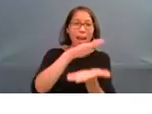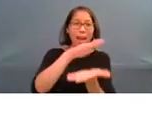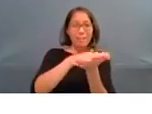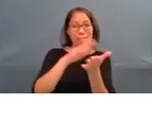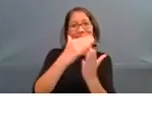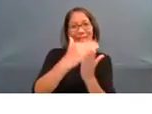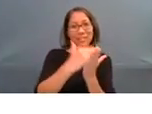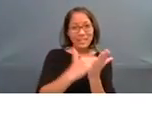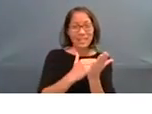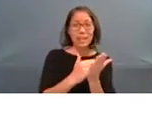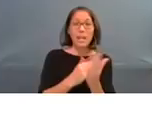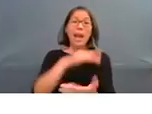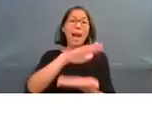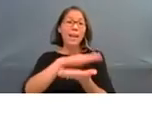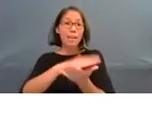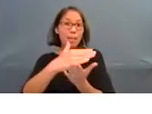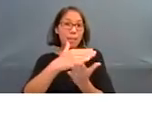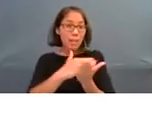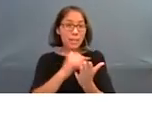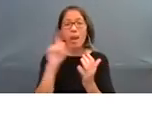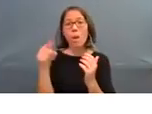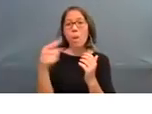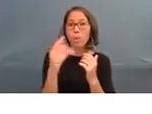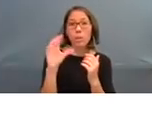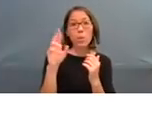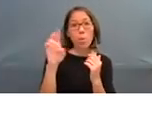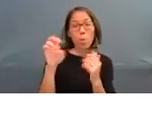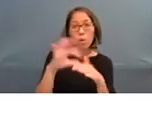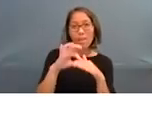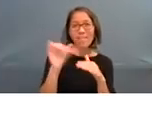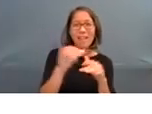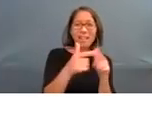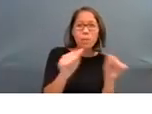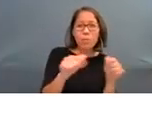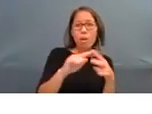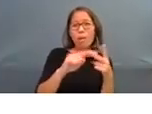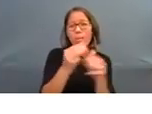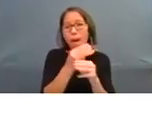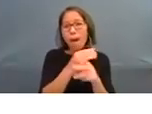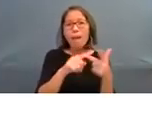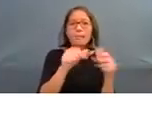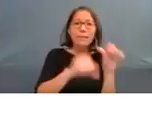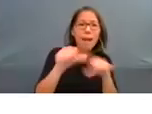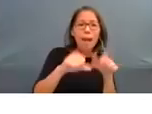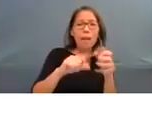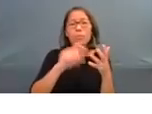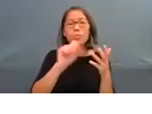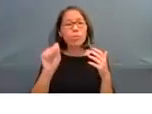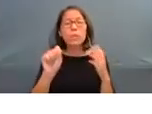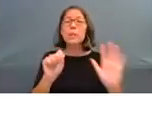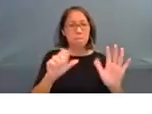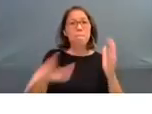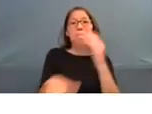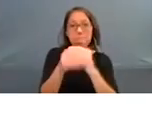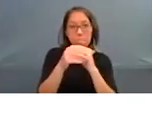lessons. The academic lessons will not only include core content areas like language arts, math, science, and social studies, but in addition,